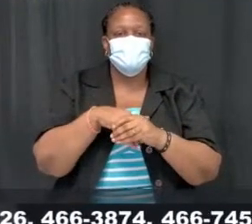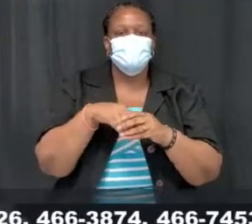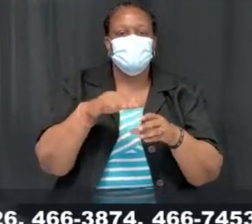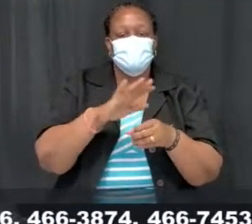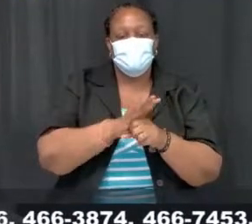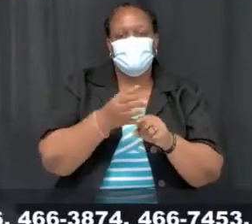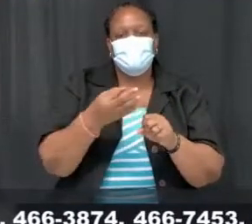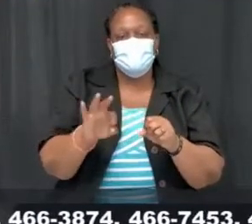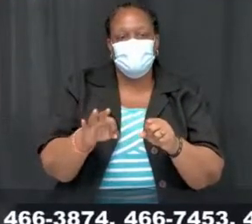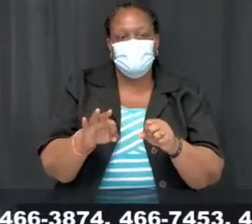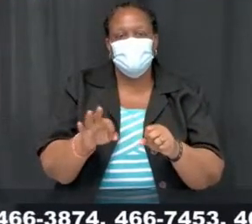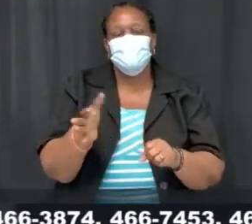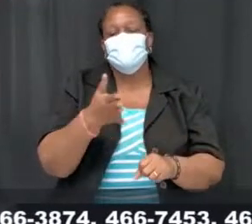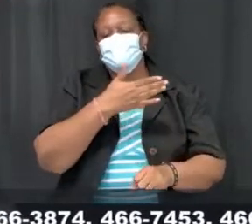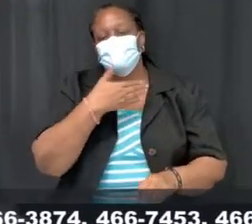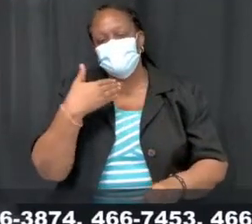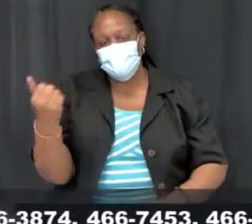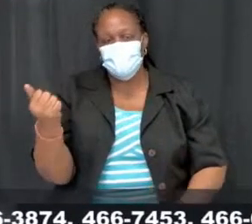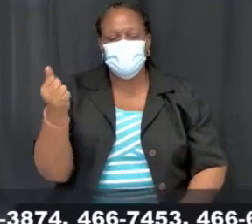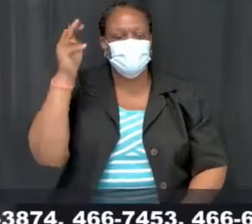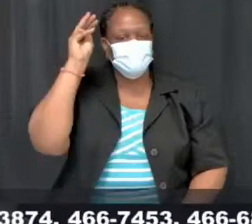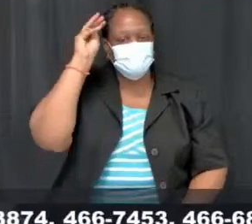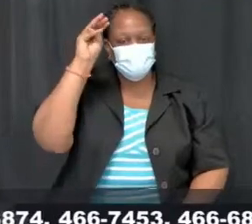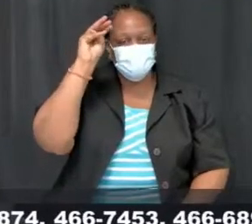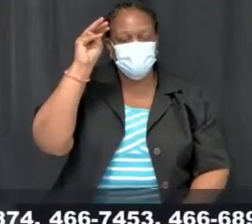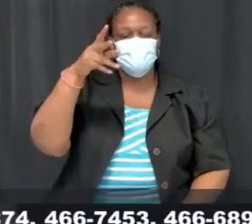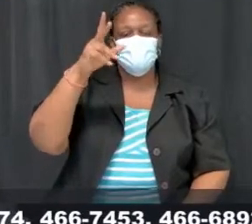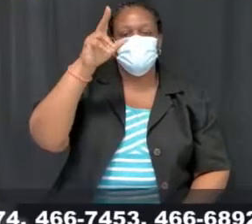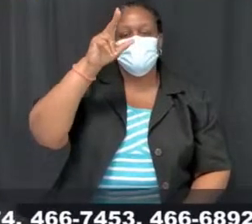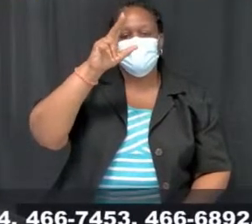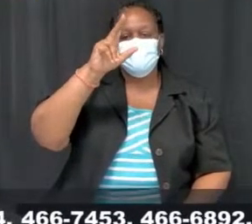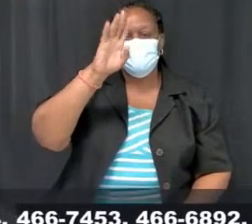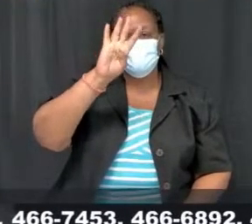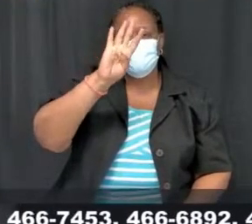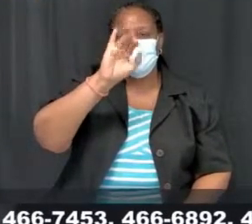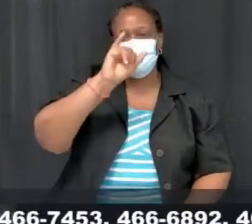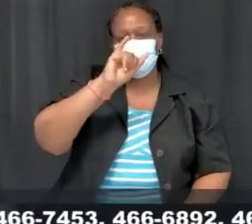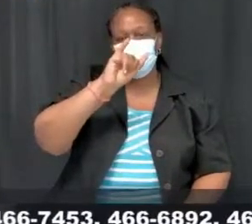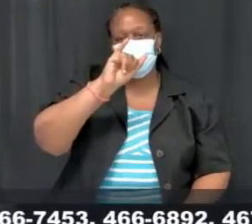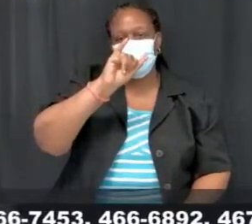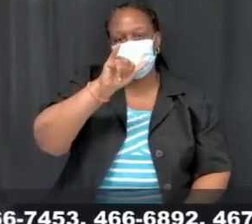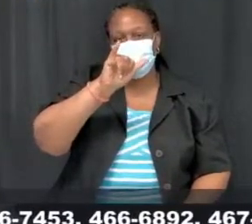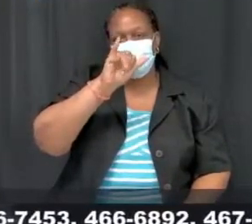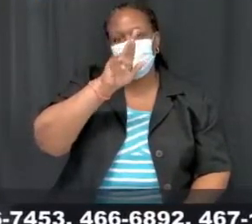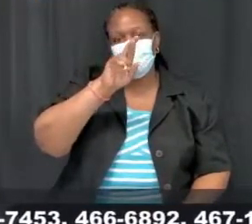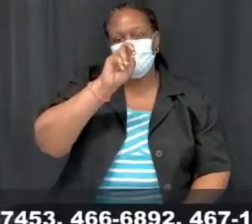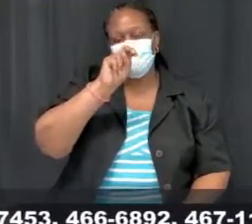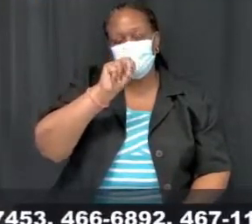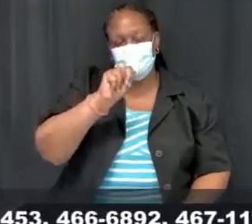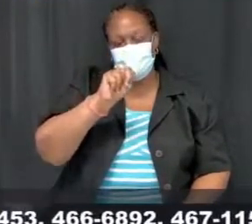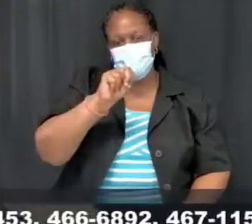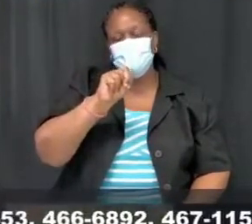Health, who have joined us at today's briefing. Mr. Samuel.